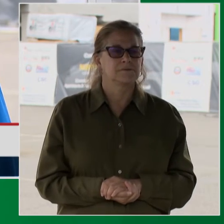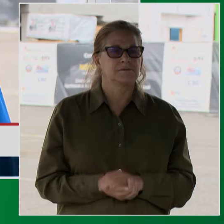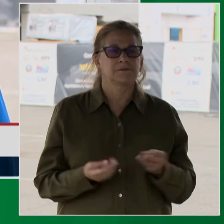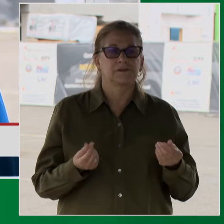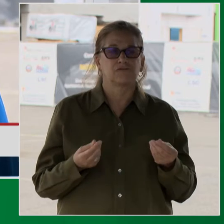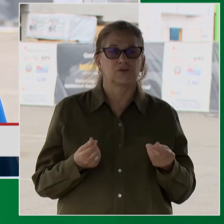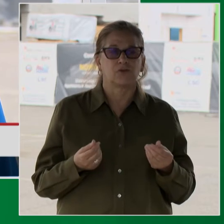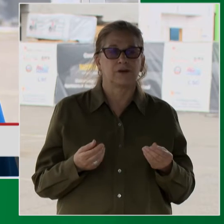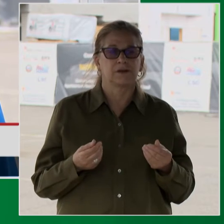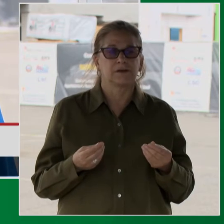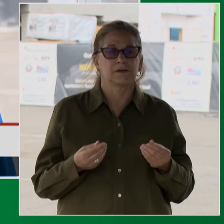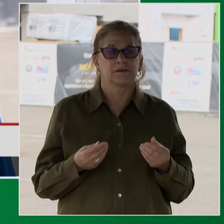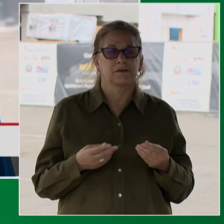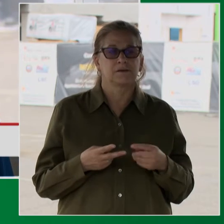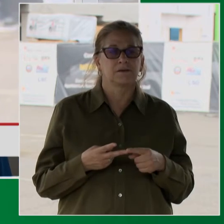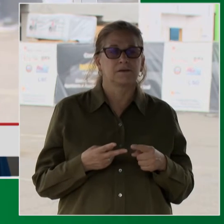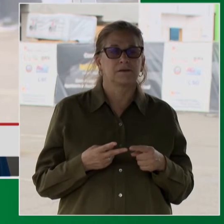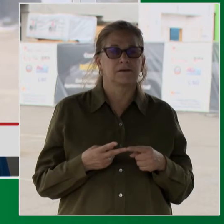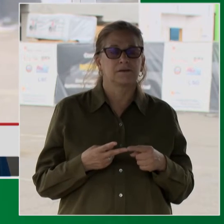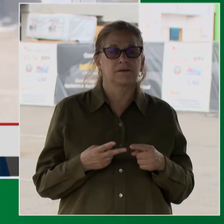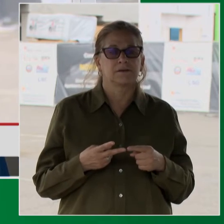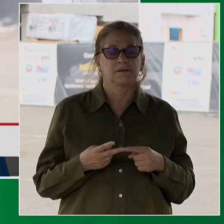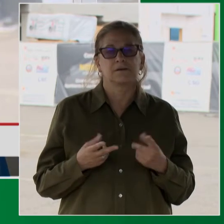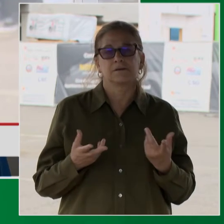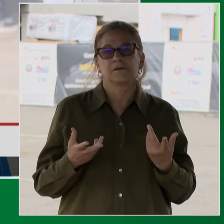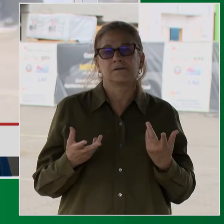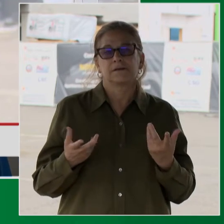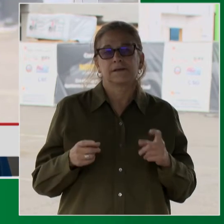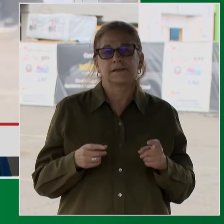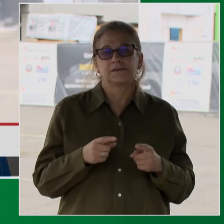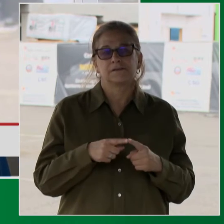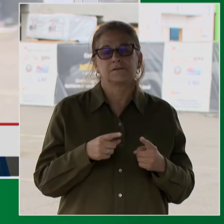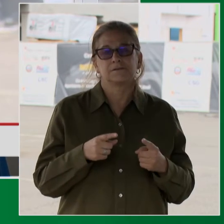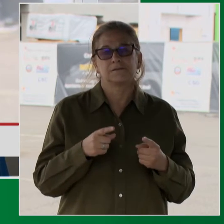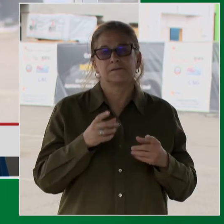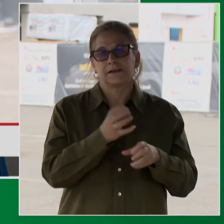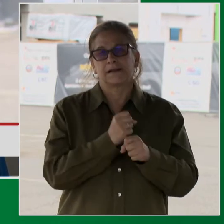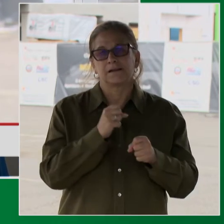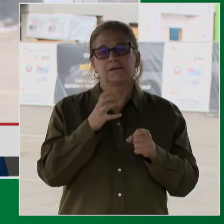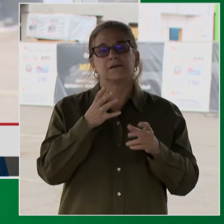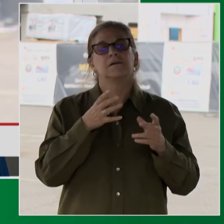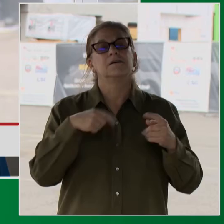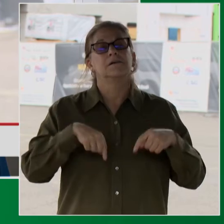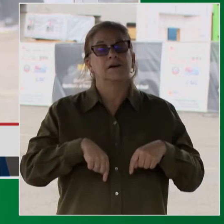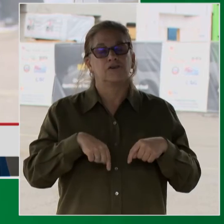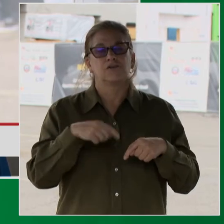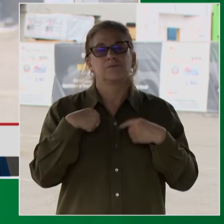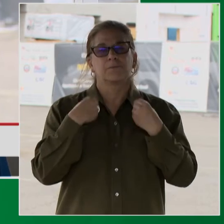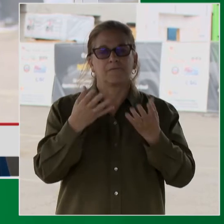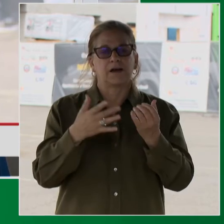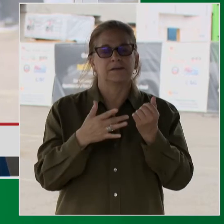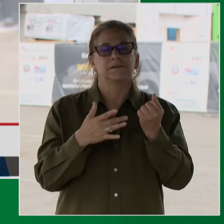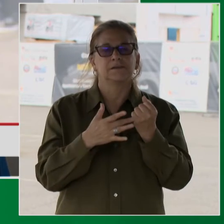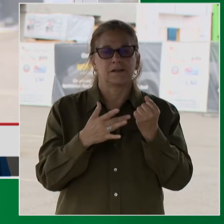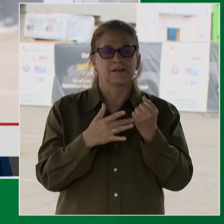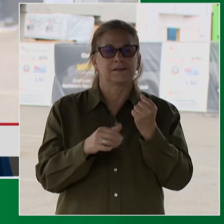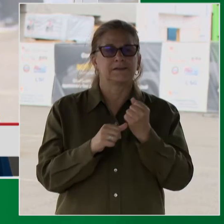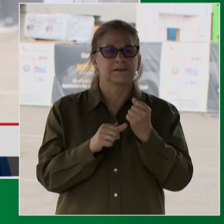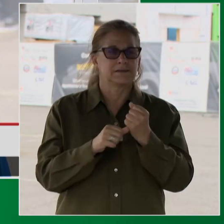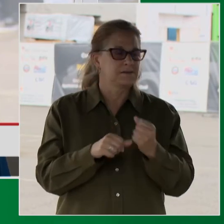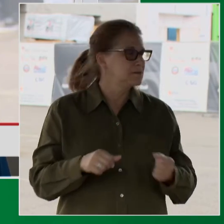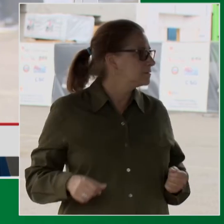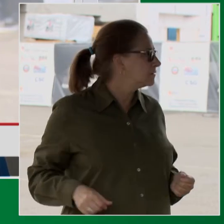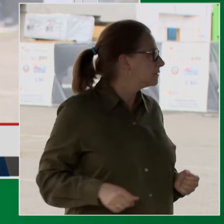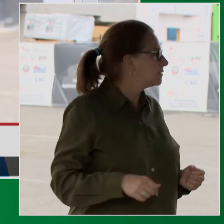to grow. You know, technical assistance isn't just one thing. And it's not just one type of business that we're trying to help grow here. We have